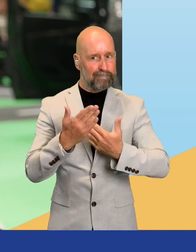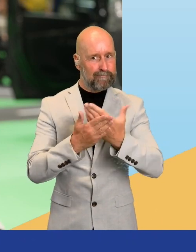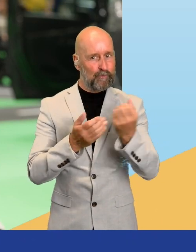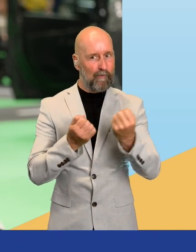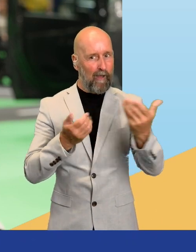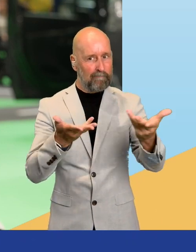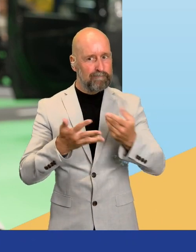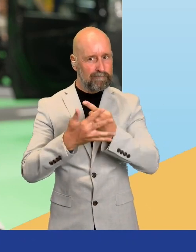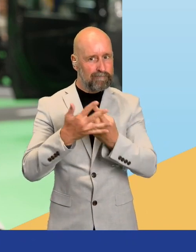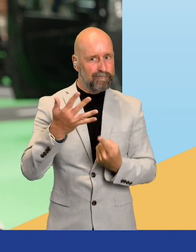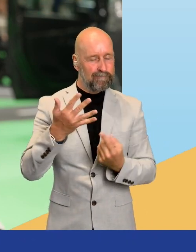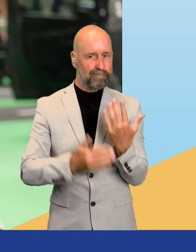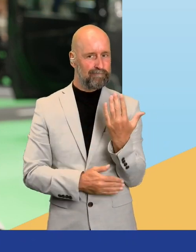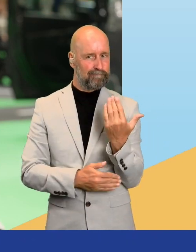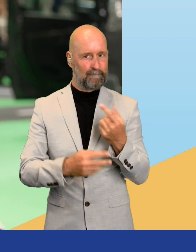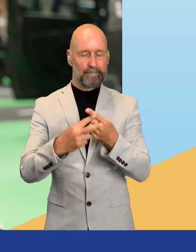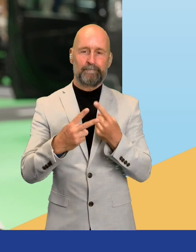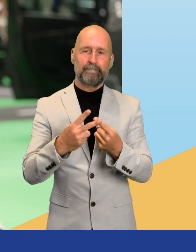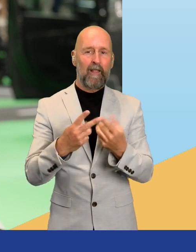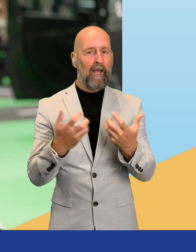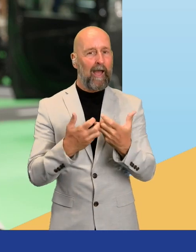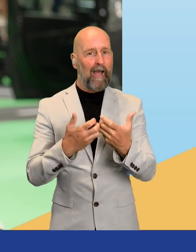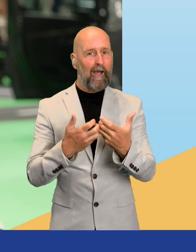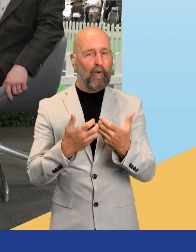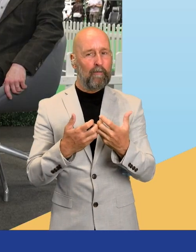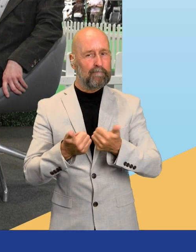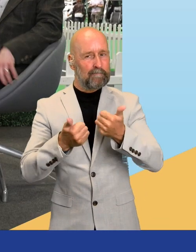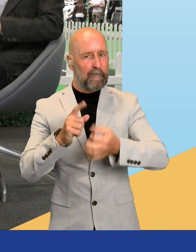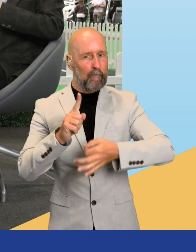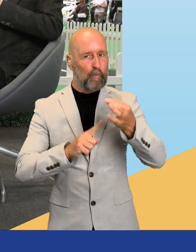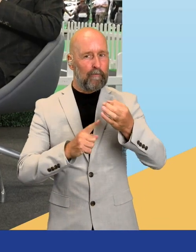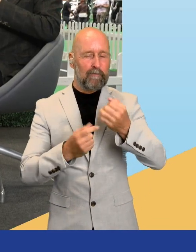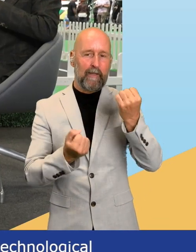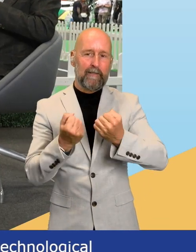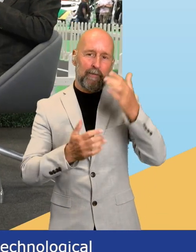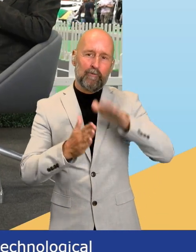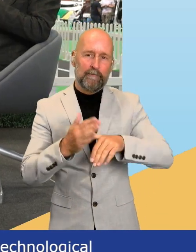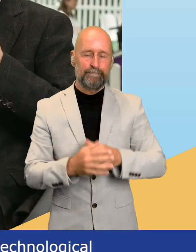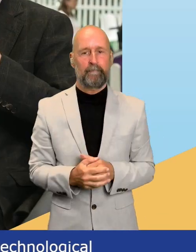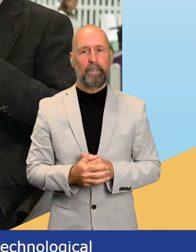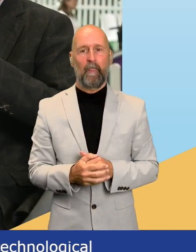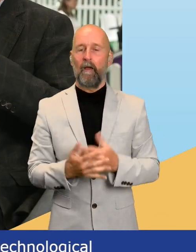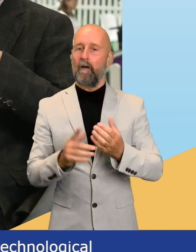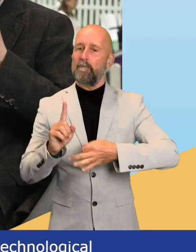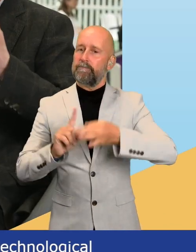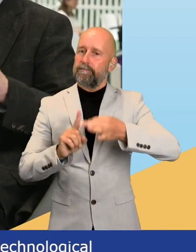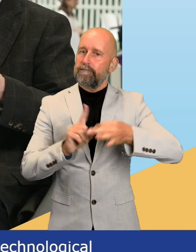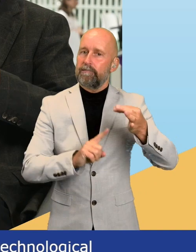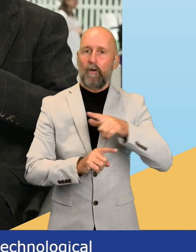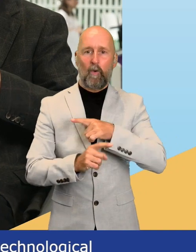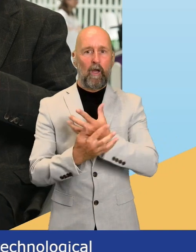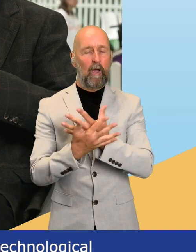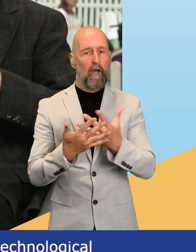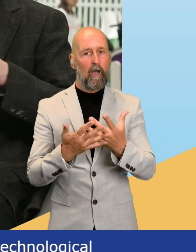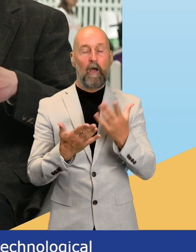in recent years, and how do they advance the driving experience? So we have seen big improvements in terms of, for example, the amount of